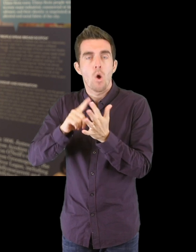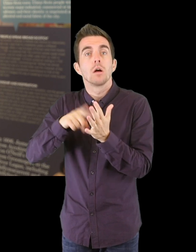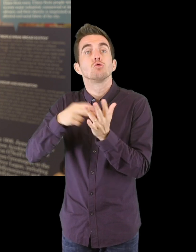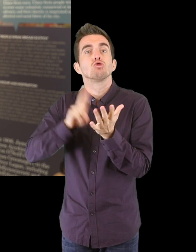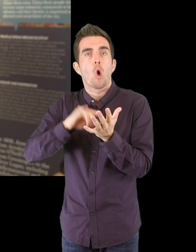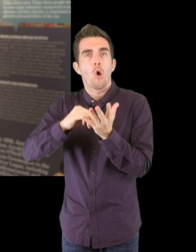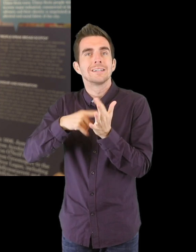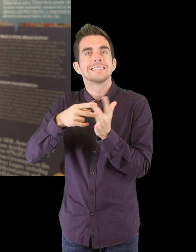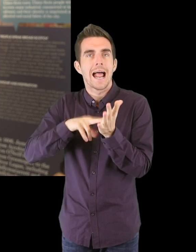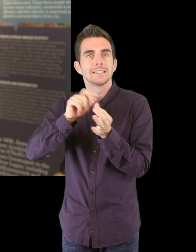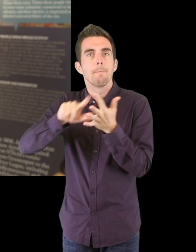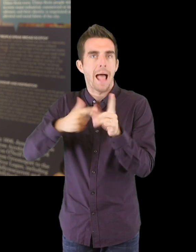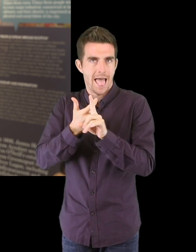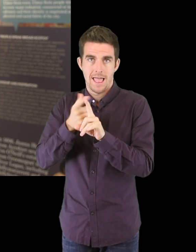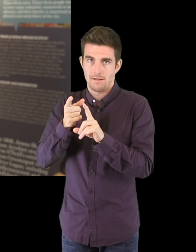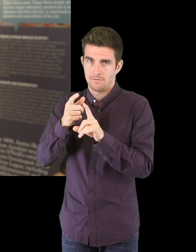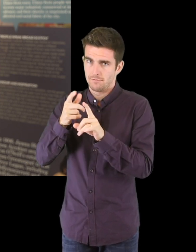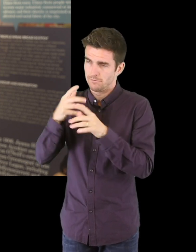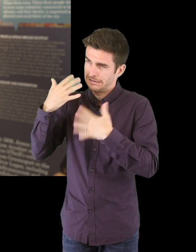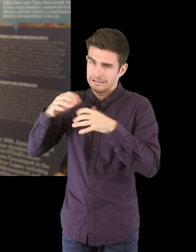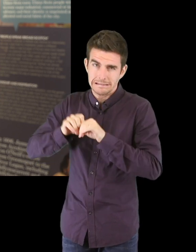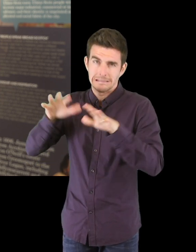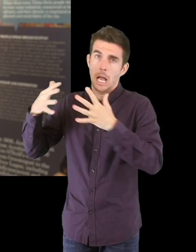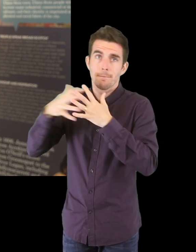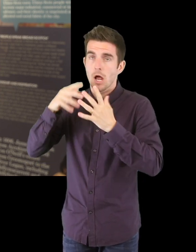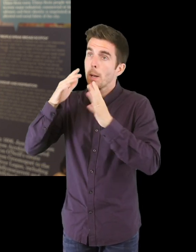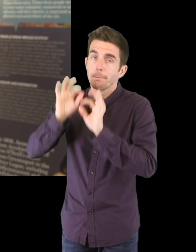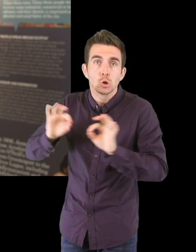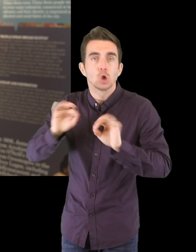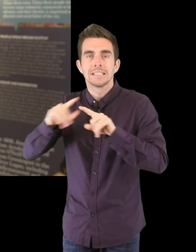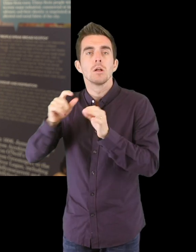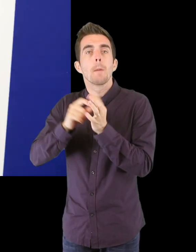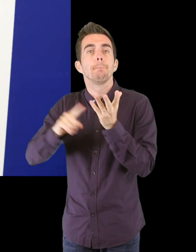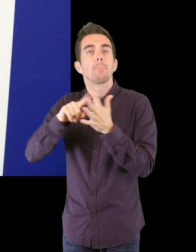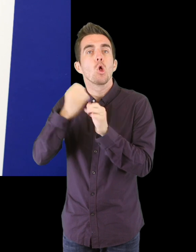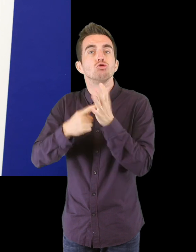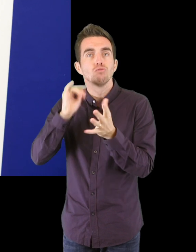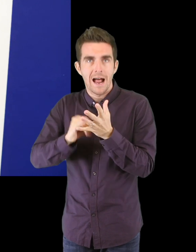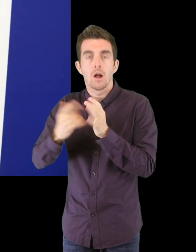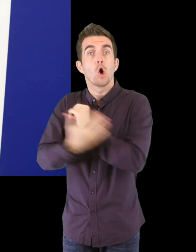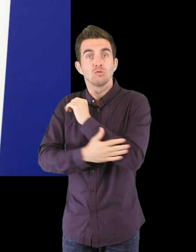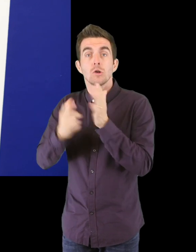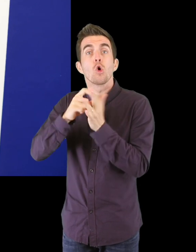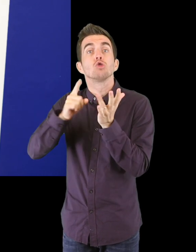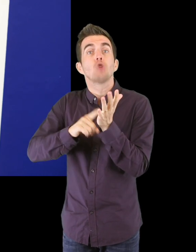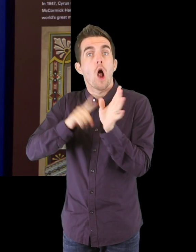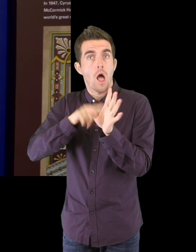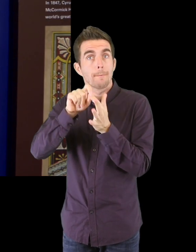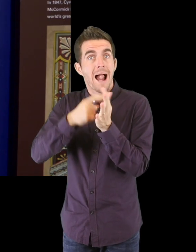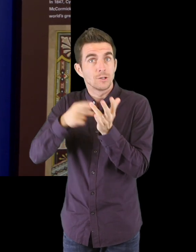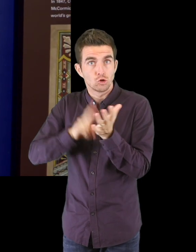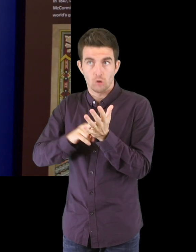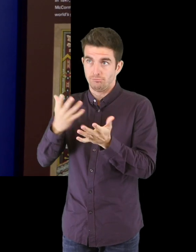John Steinbeck, or influencing American music from the likes of bluegrass and country and even Dolly